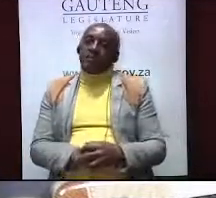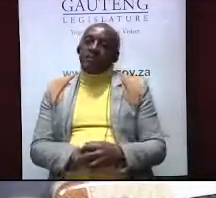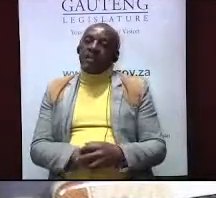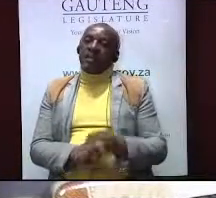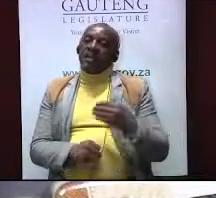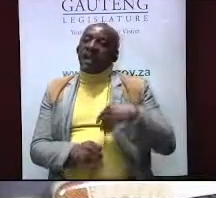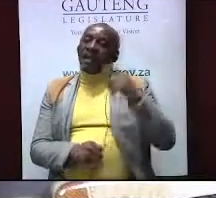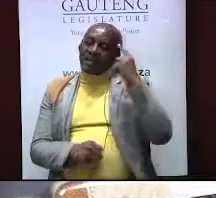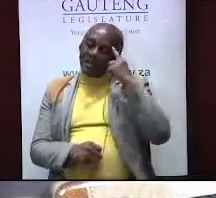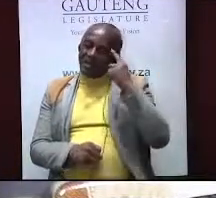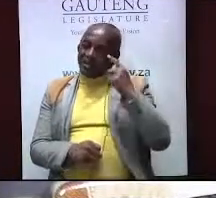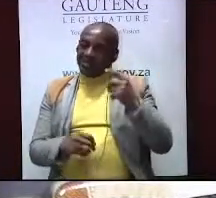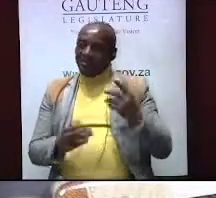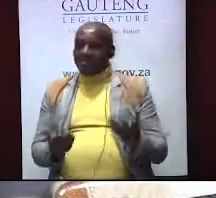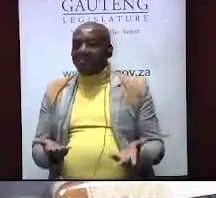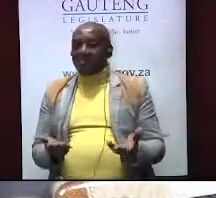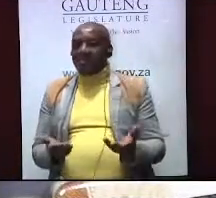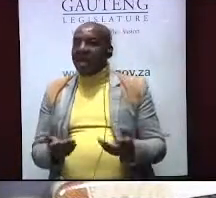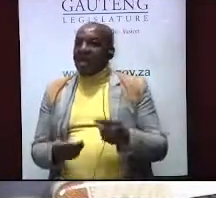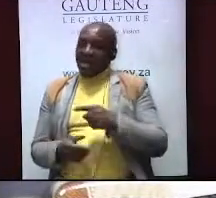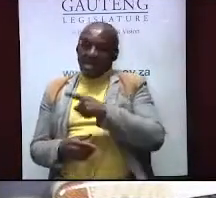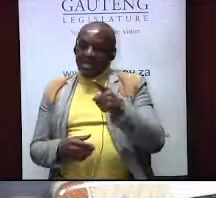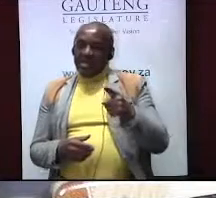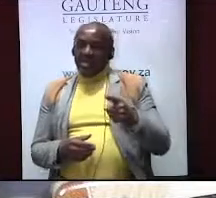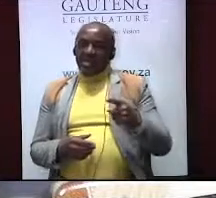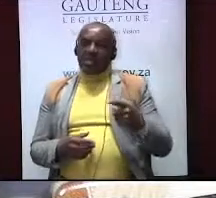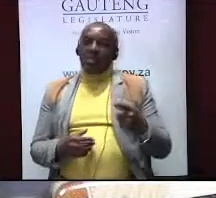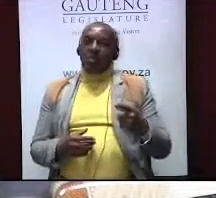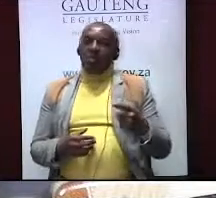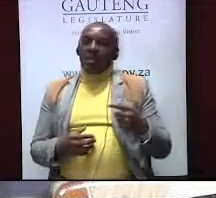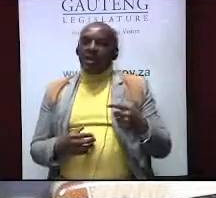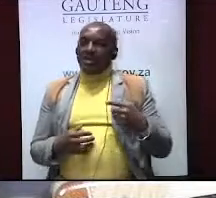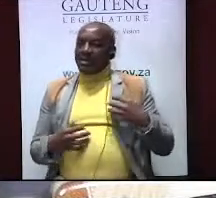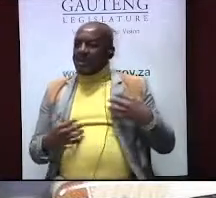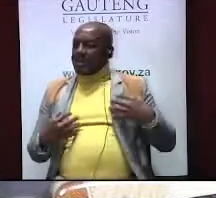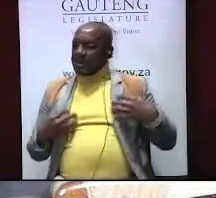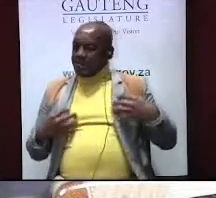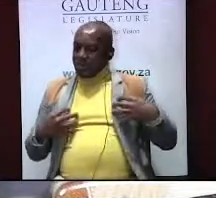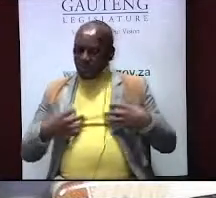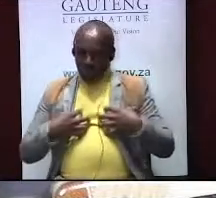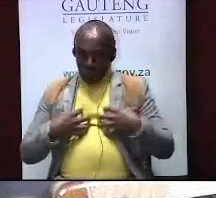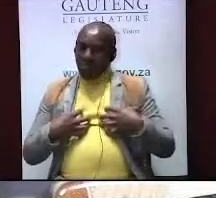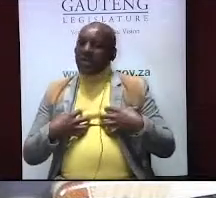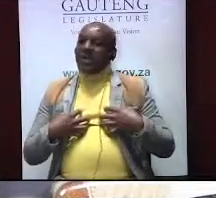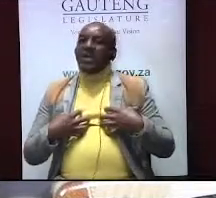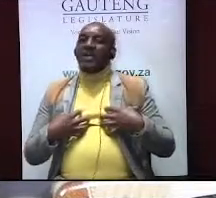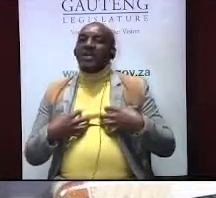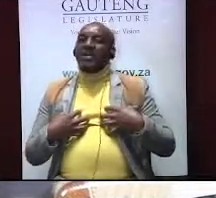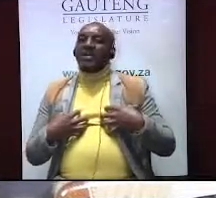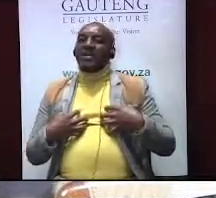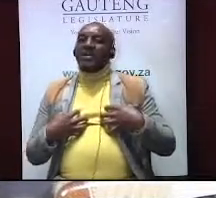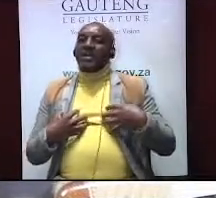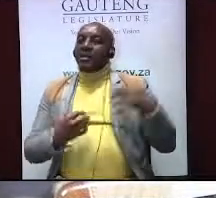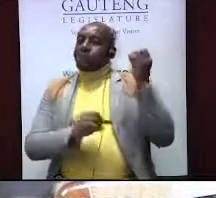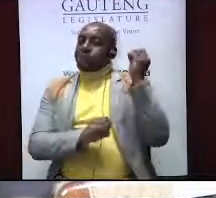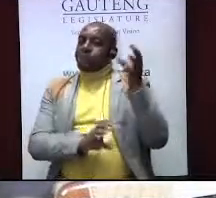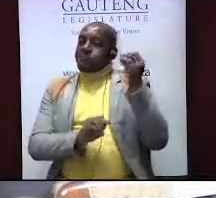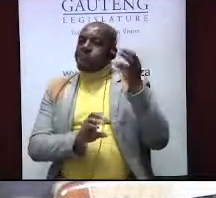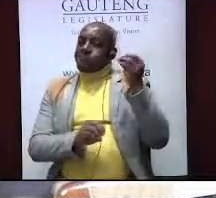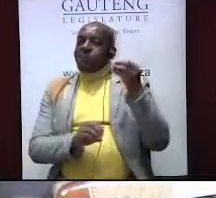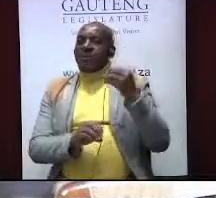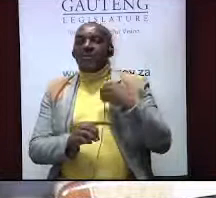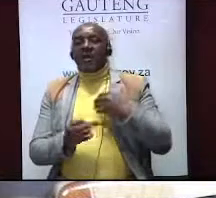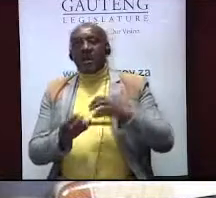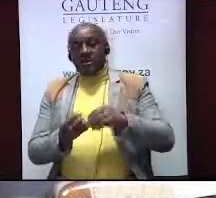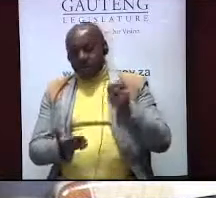I think this was a very emotional session, and we have noted all the inputs made by